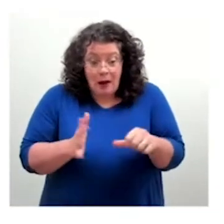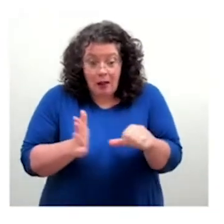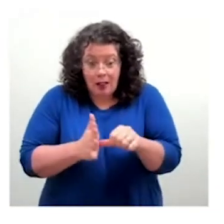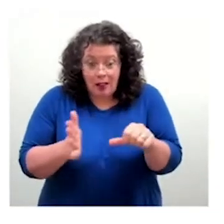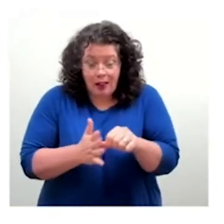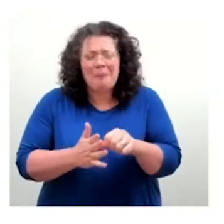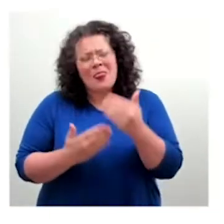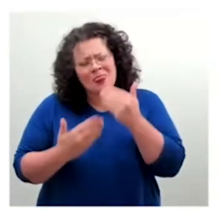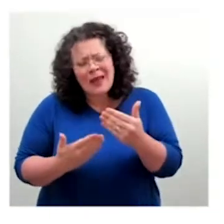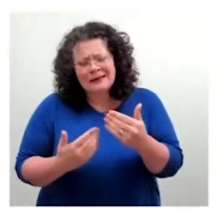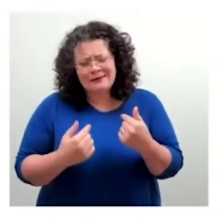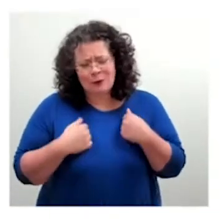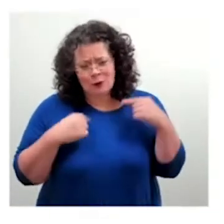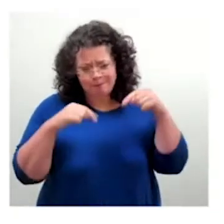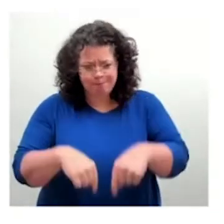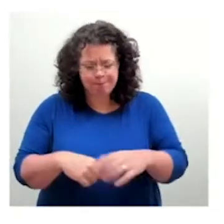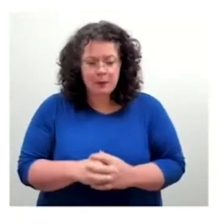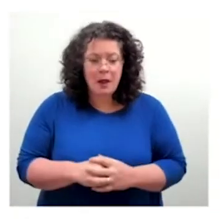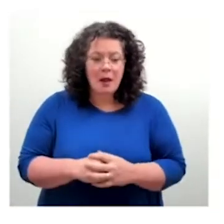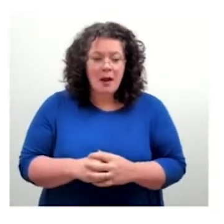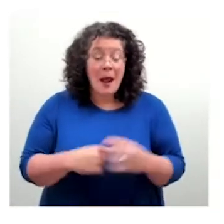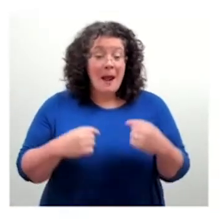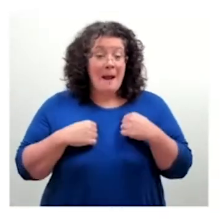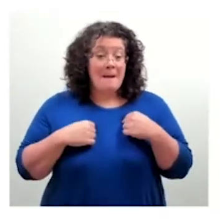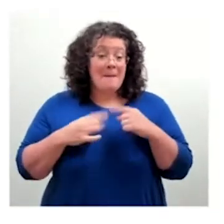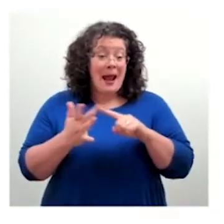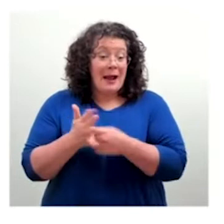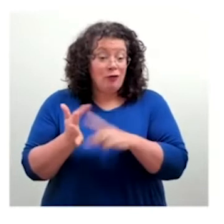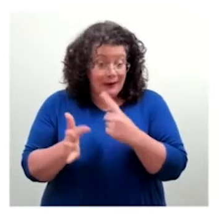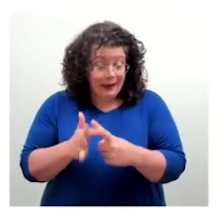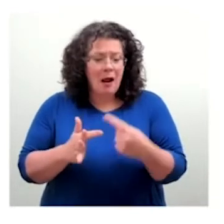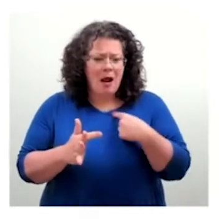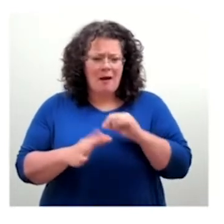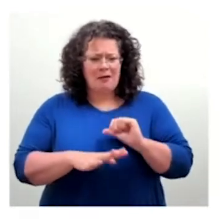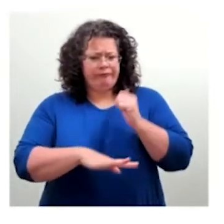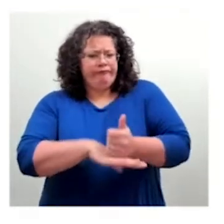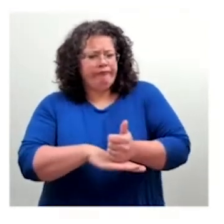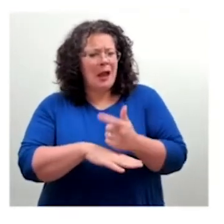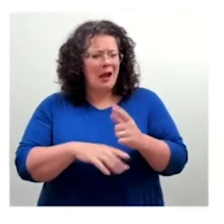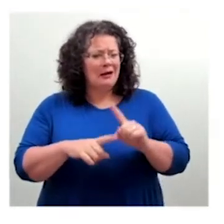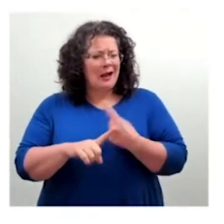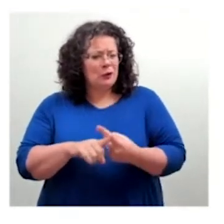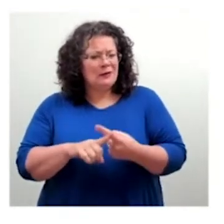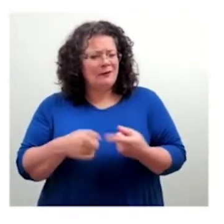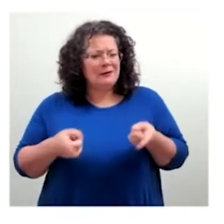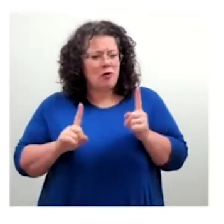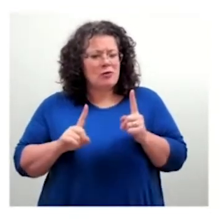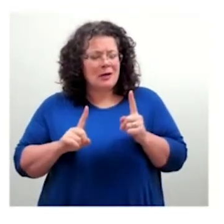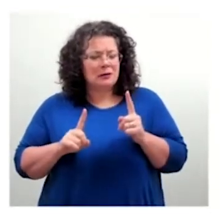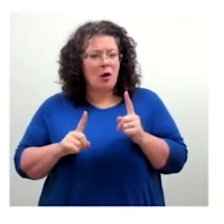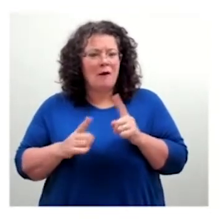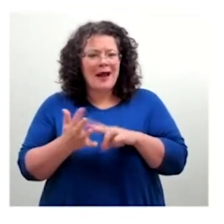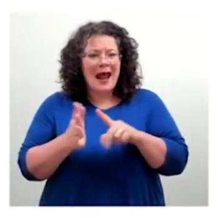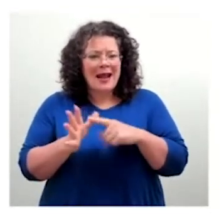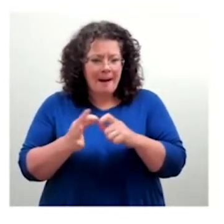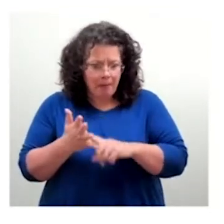and executive director of Enable, and of course, Inclusive Africa Conference. So in terms of COVID, I think the